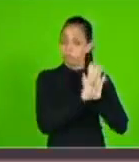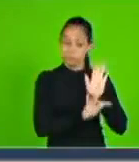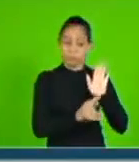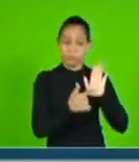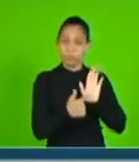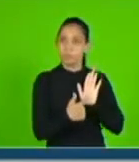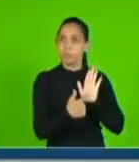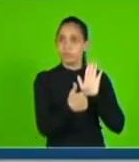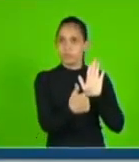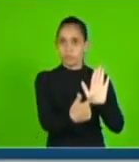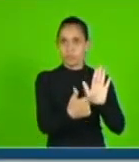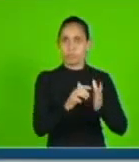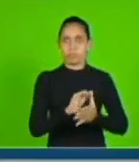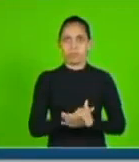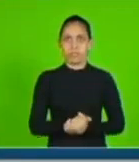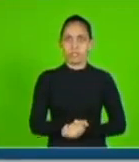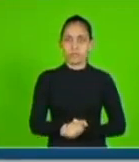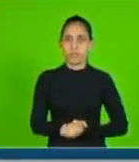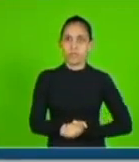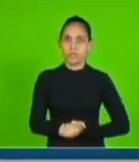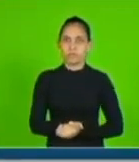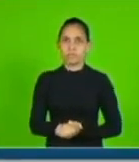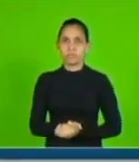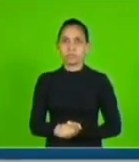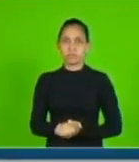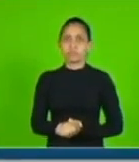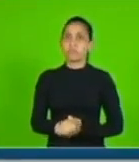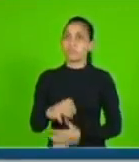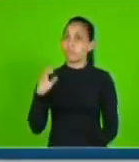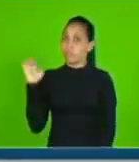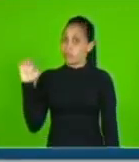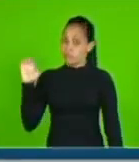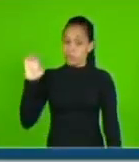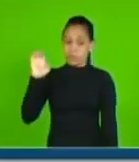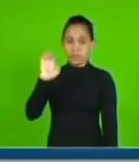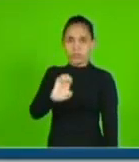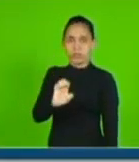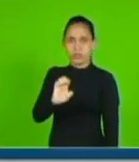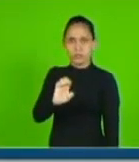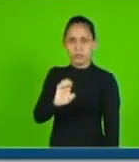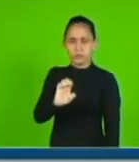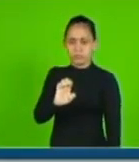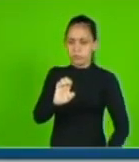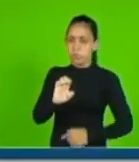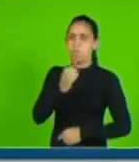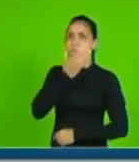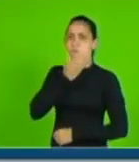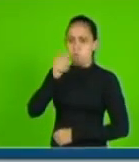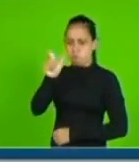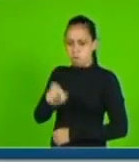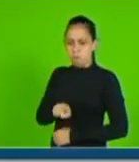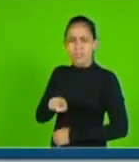that speaks about Stephen. But he, being filled with the Holy Spirit,